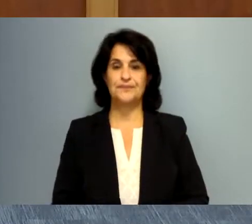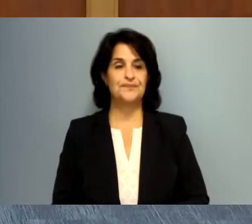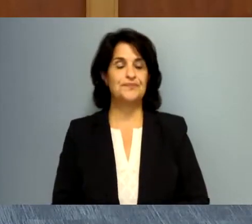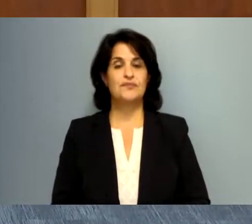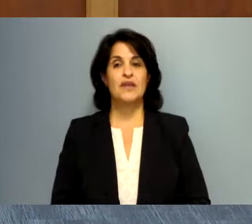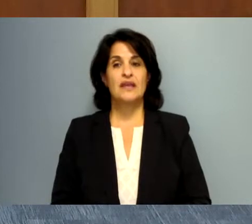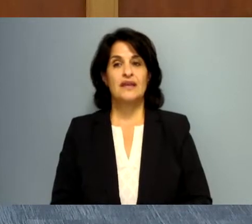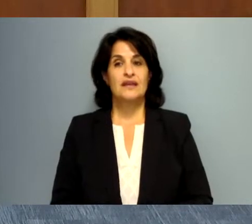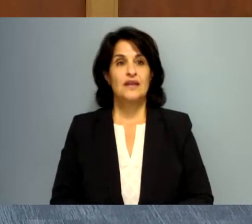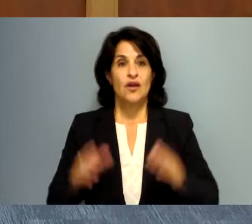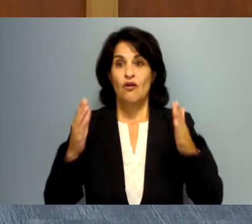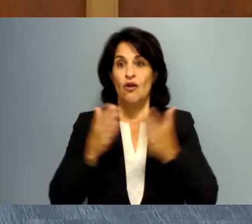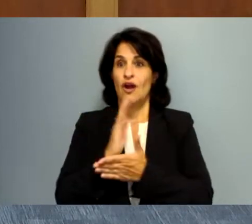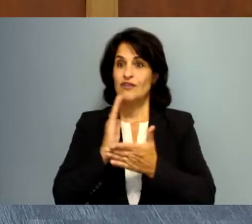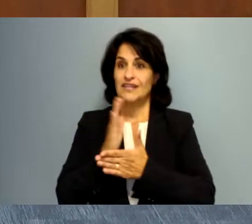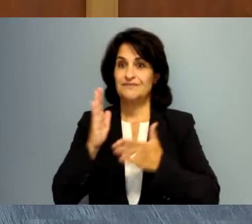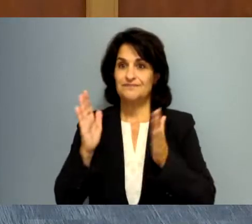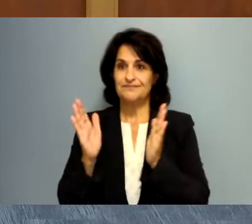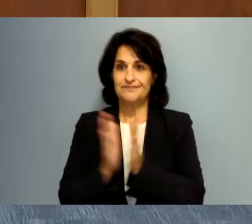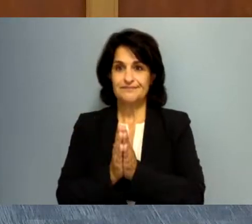All right.